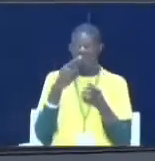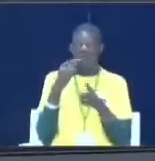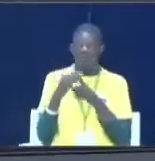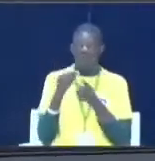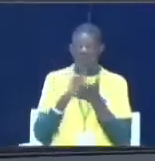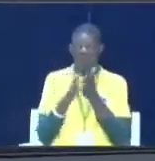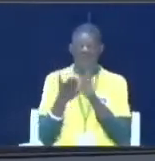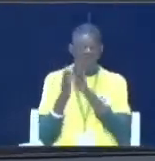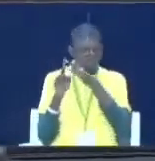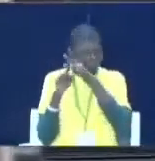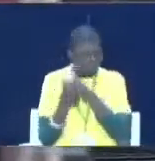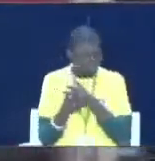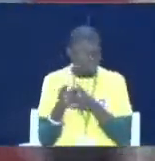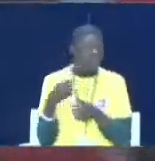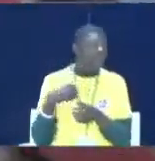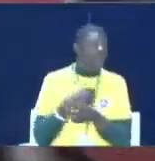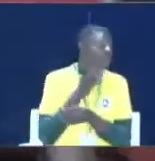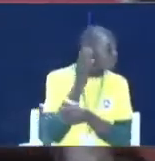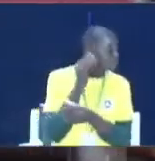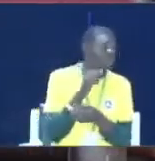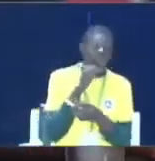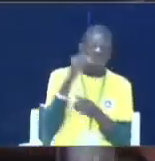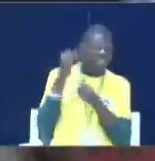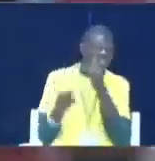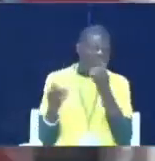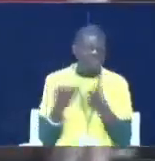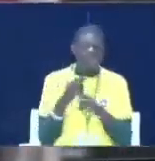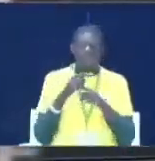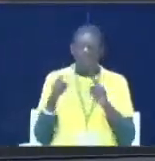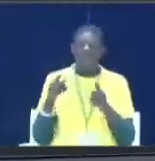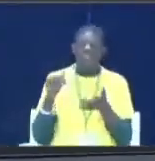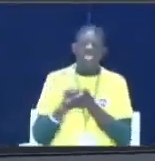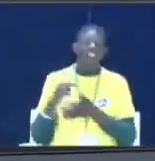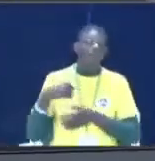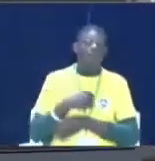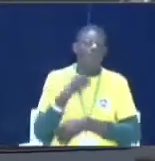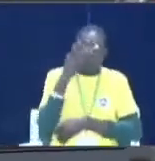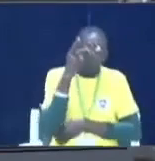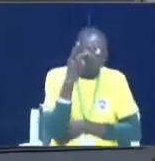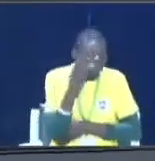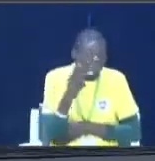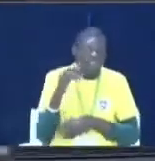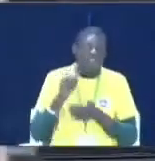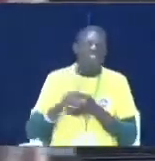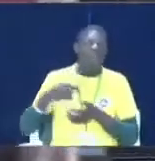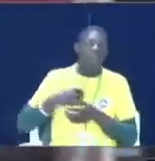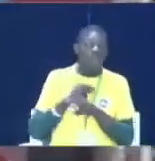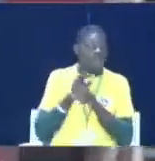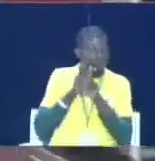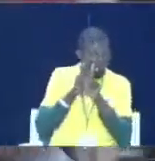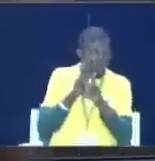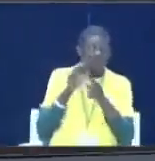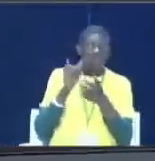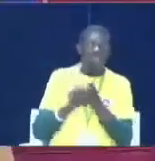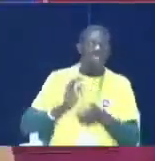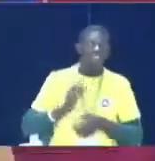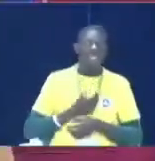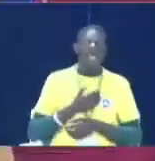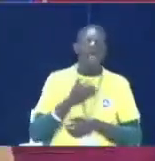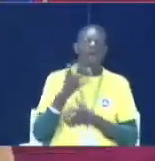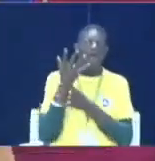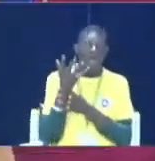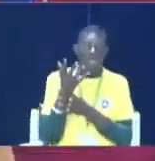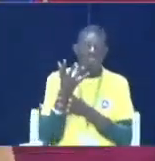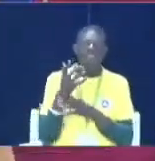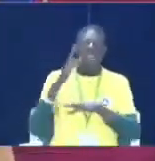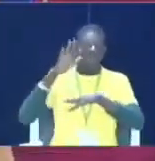beginning, that we have heard, it does not end there. That we have seen, that we have looked upon, that our hands